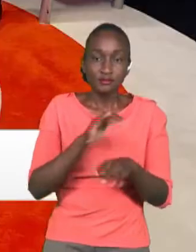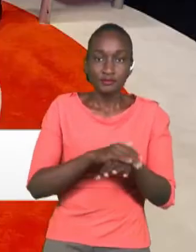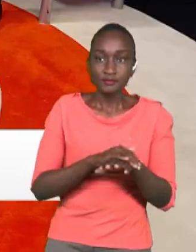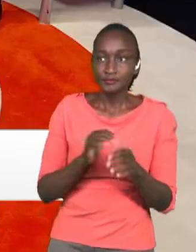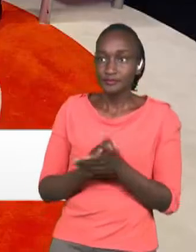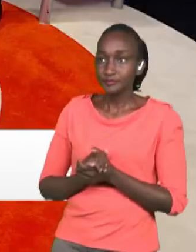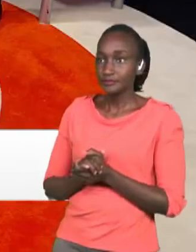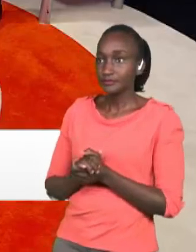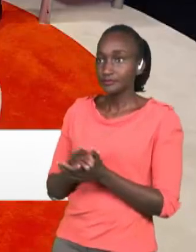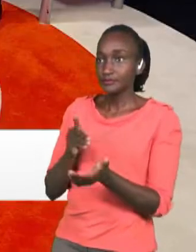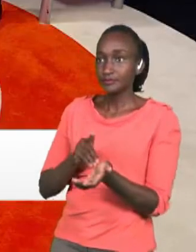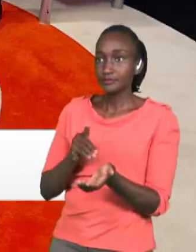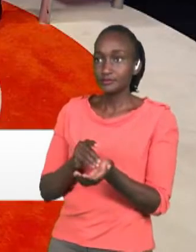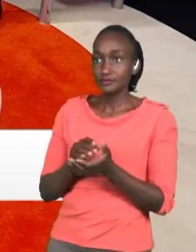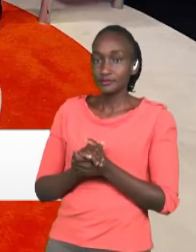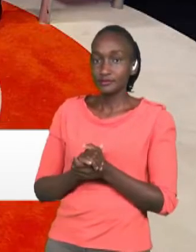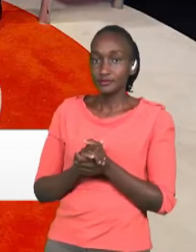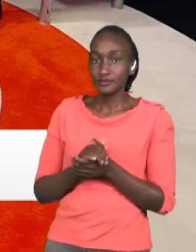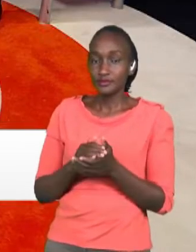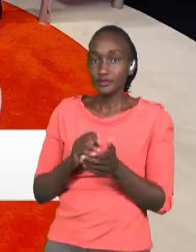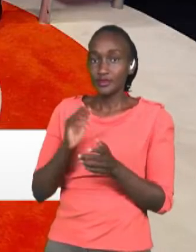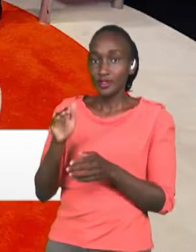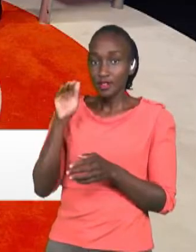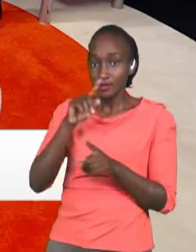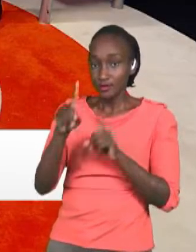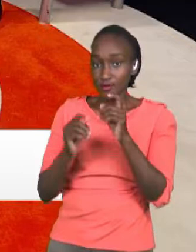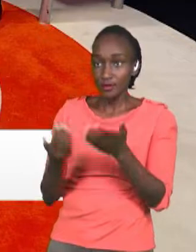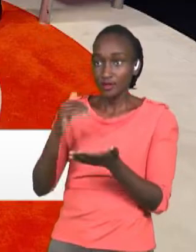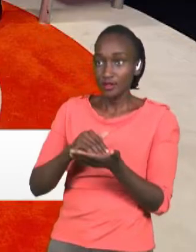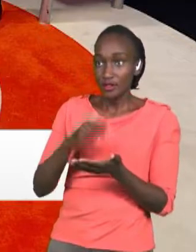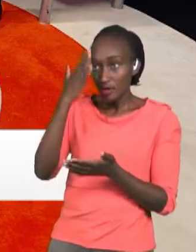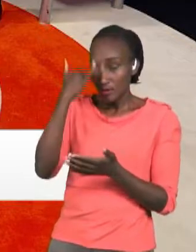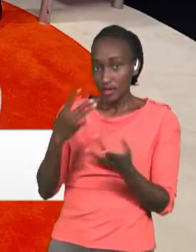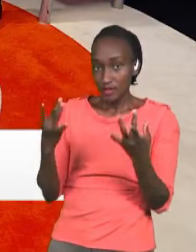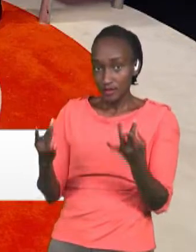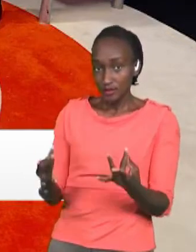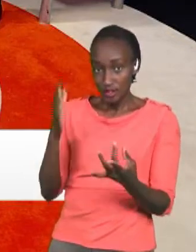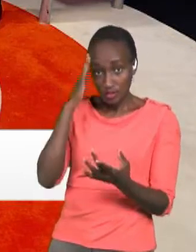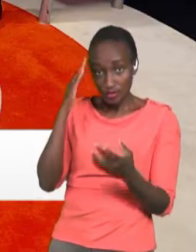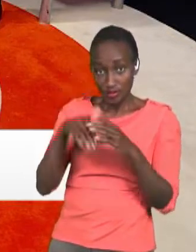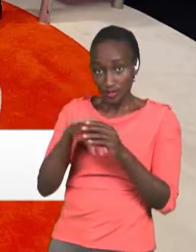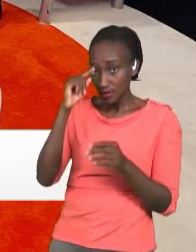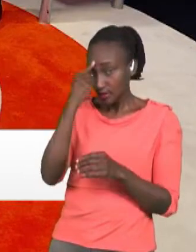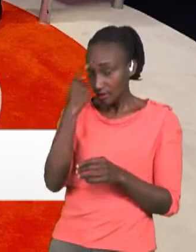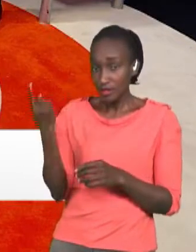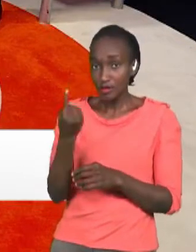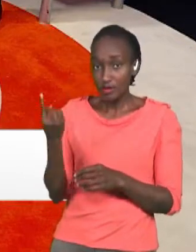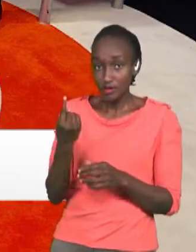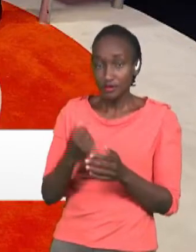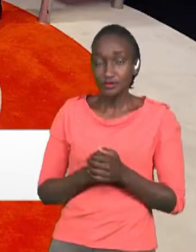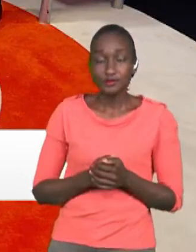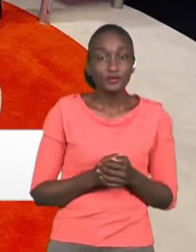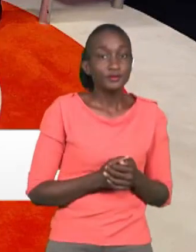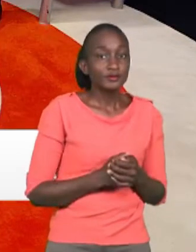enough. Dr. Rajinder, I'll just take that question again. Why is yoga popular only with people from the Asian descent and not other people?